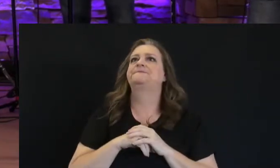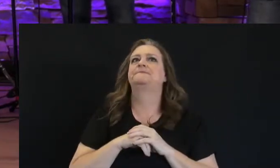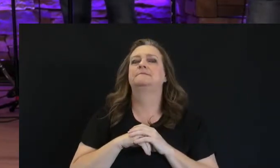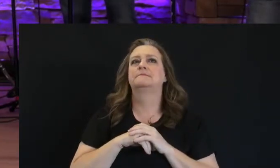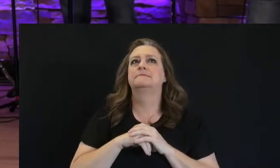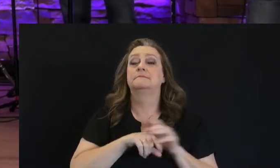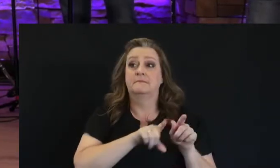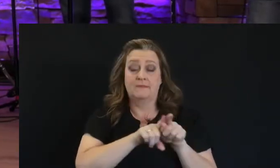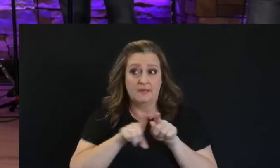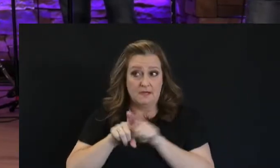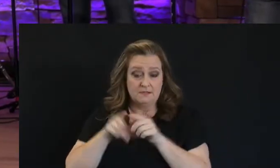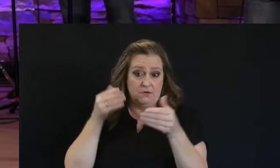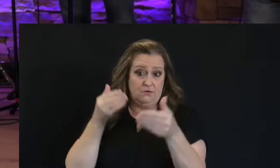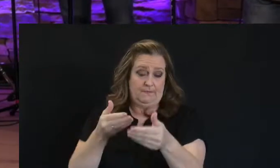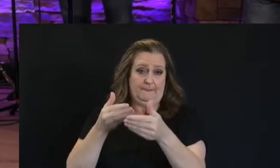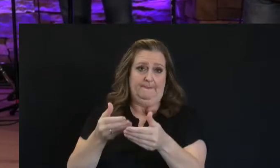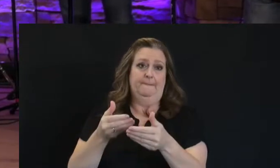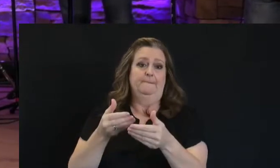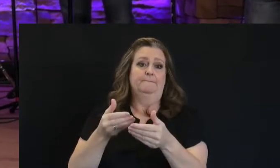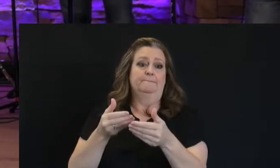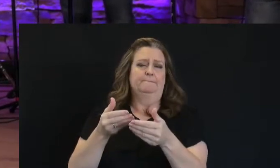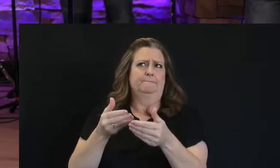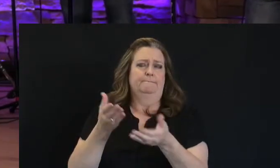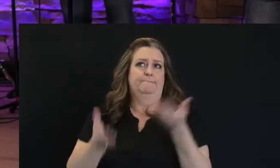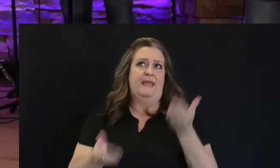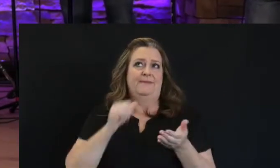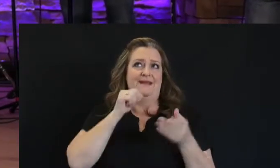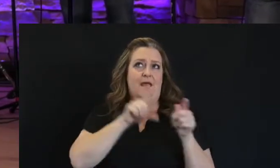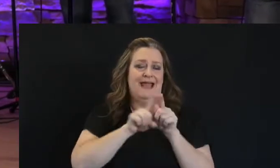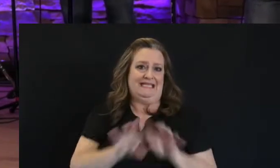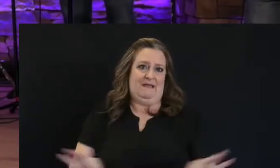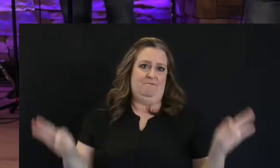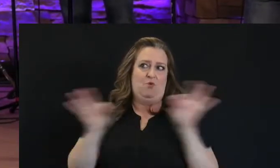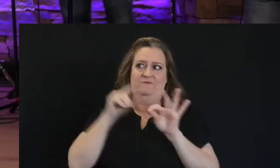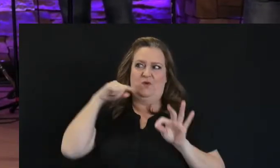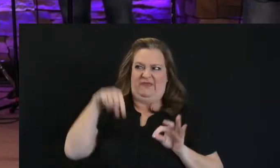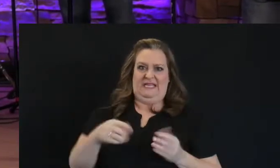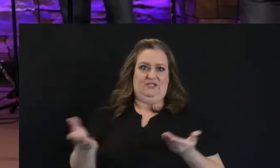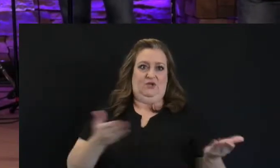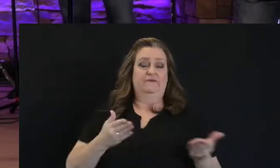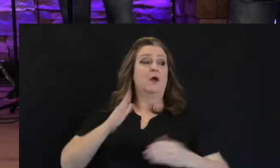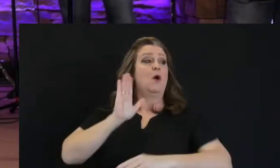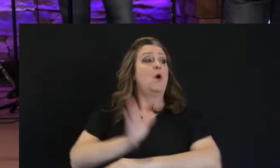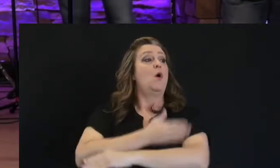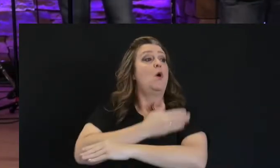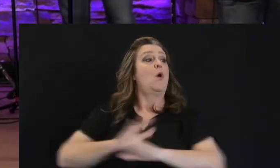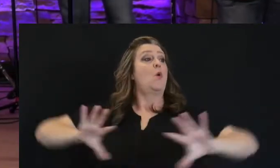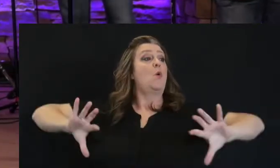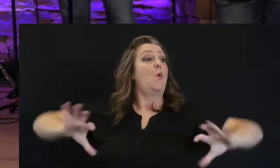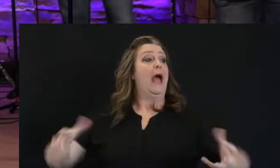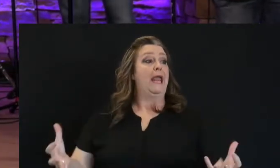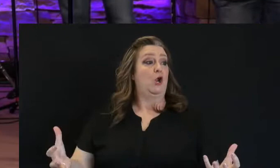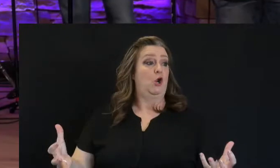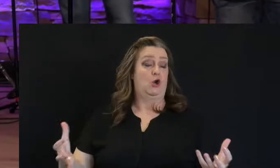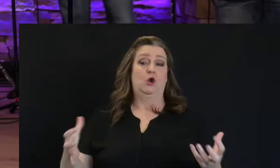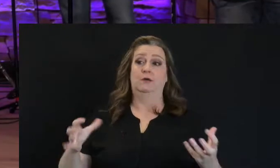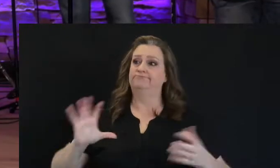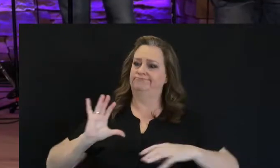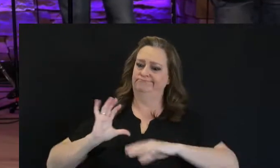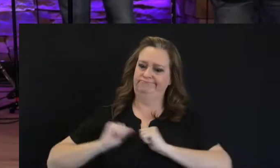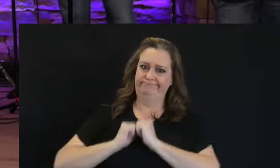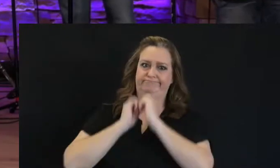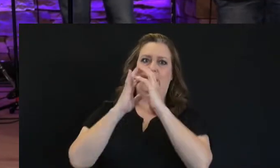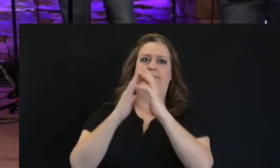up, and it may not be as pertinent for this service, but our choir is starting back up. That usually sings during our first